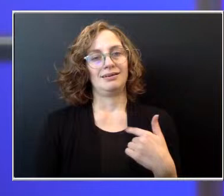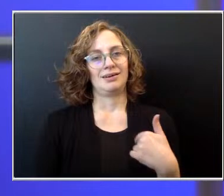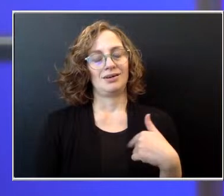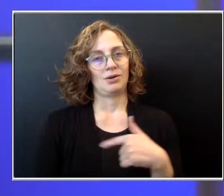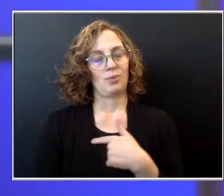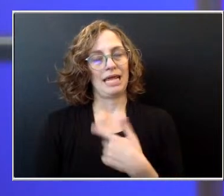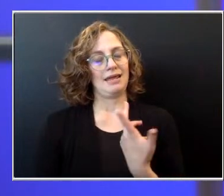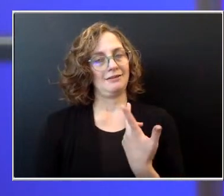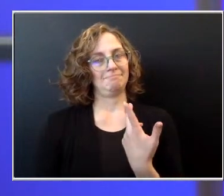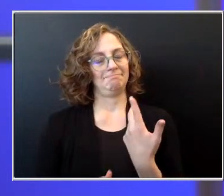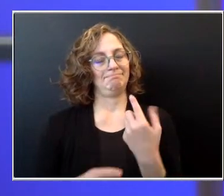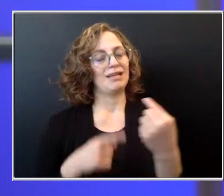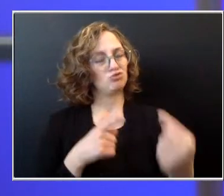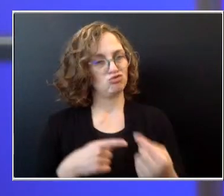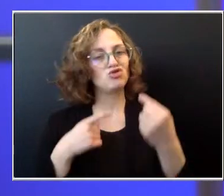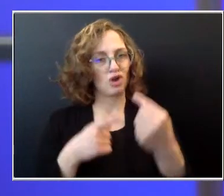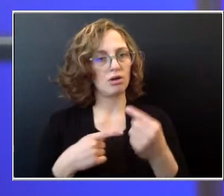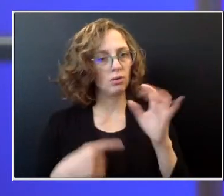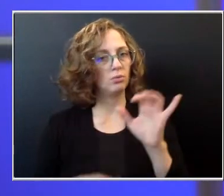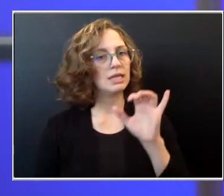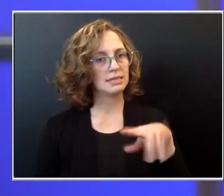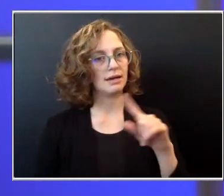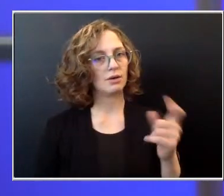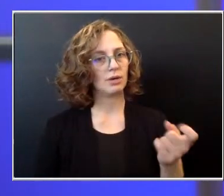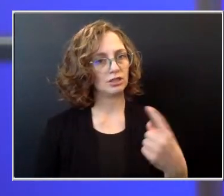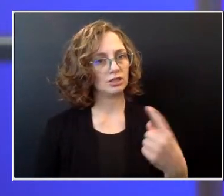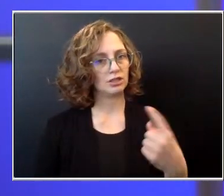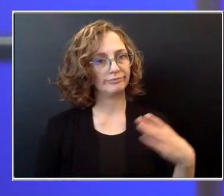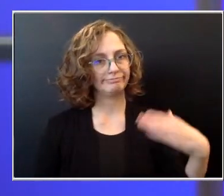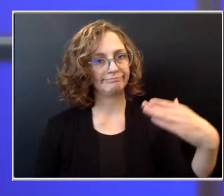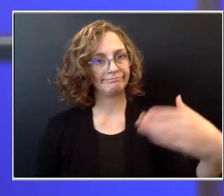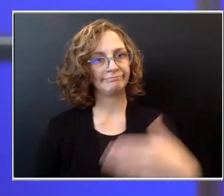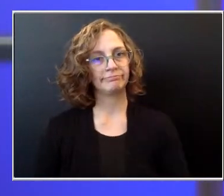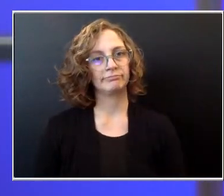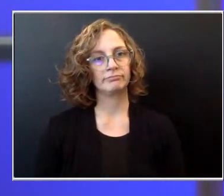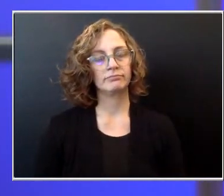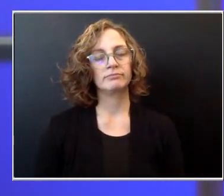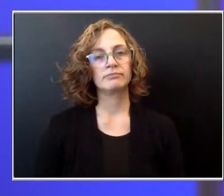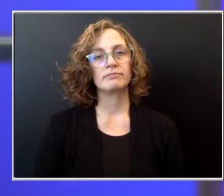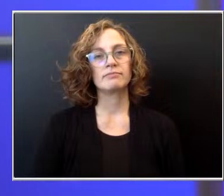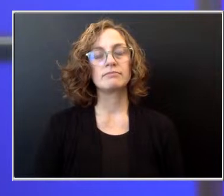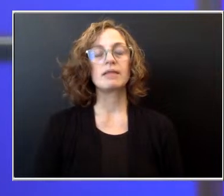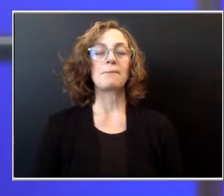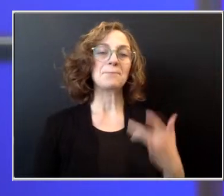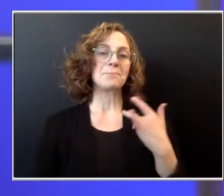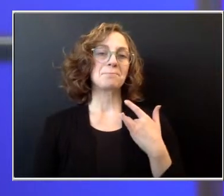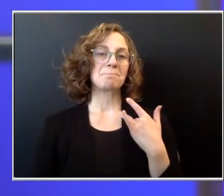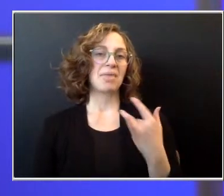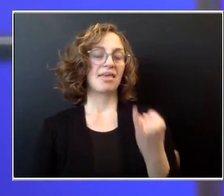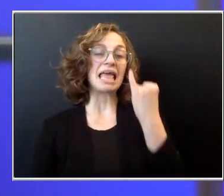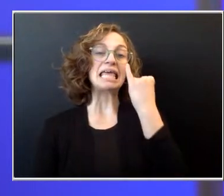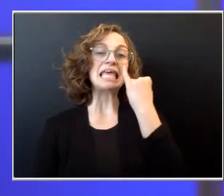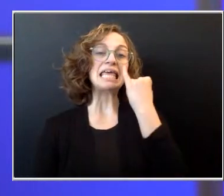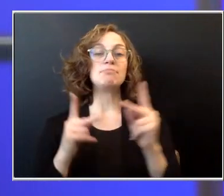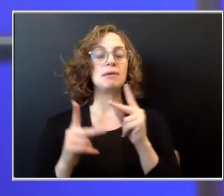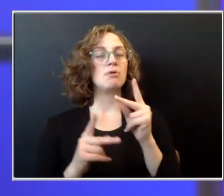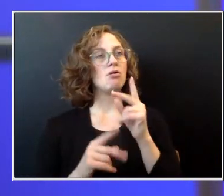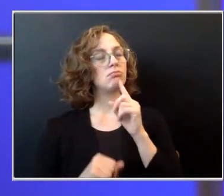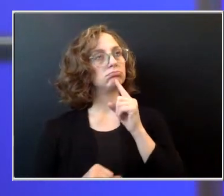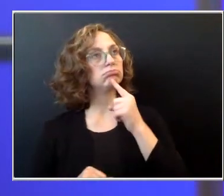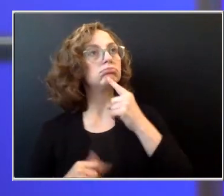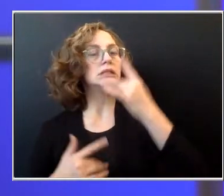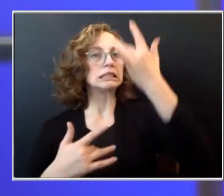a lot of competing interests sometimes. I mean, usually if people are so sick, but it's just related to a